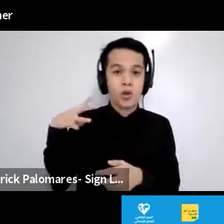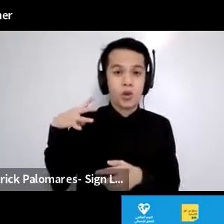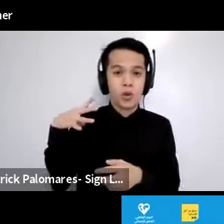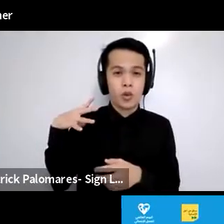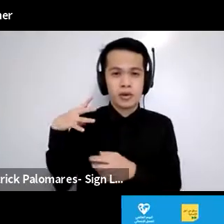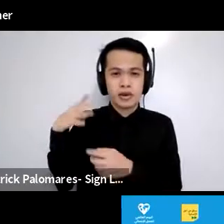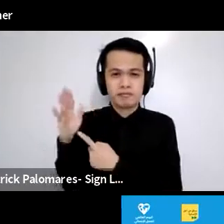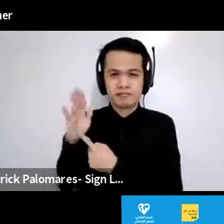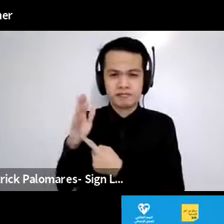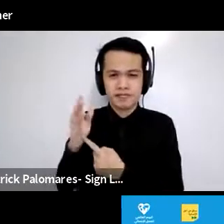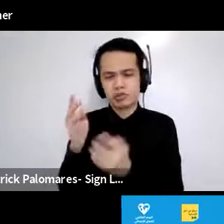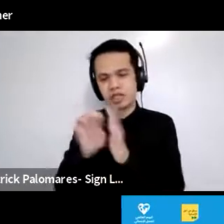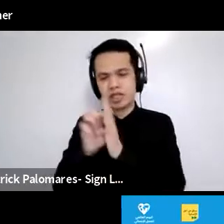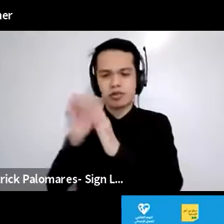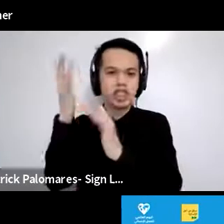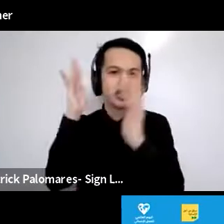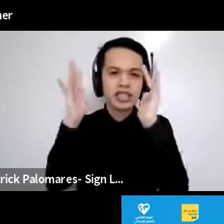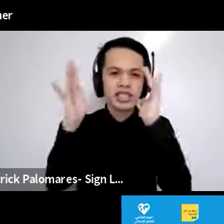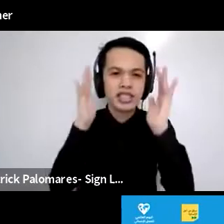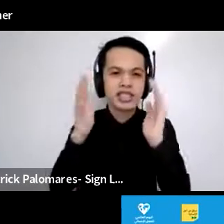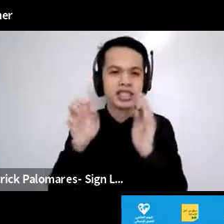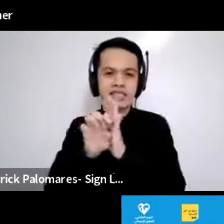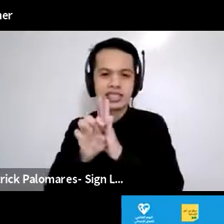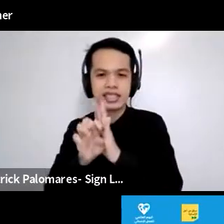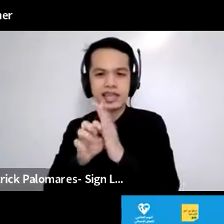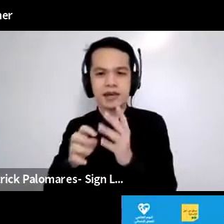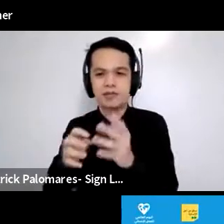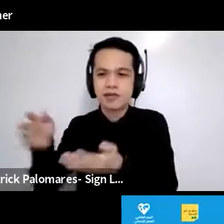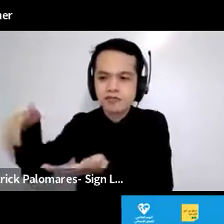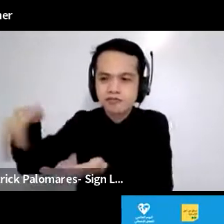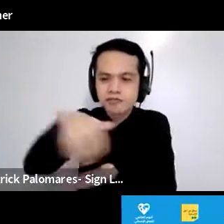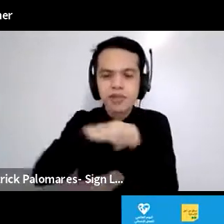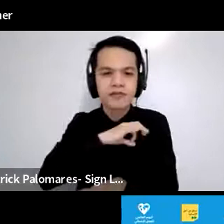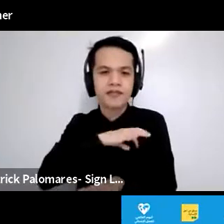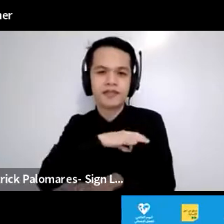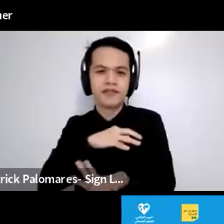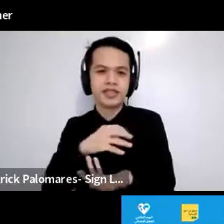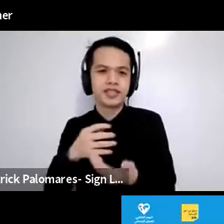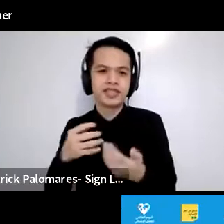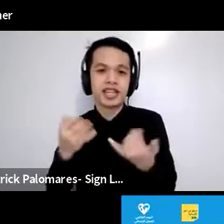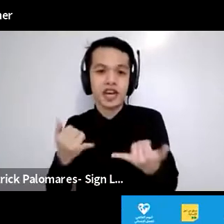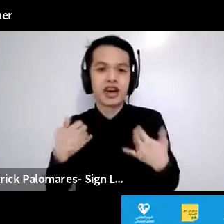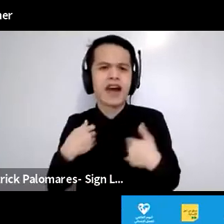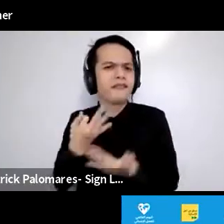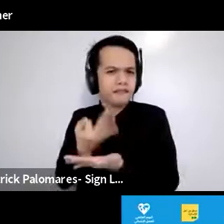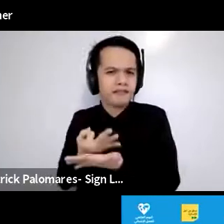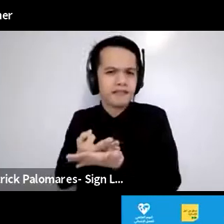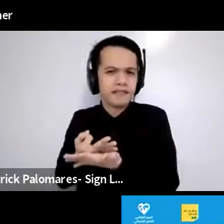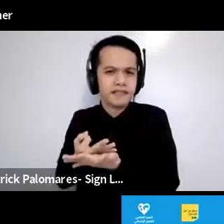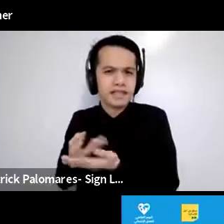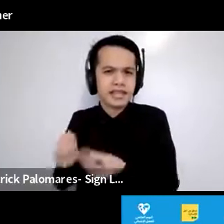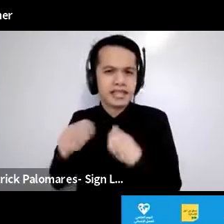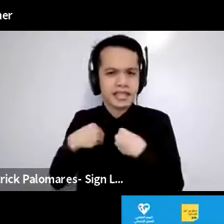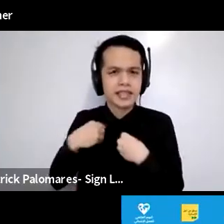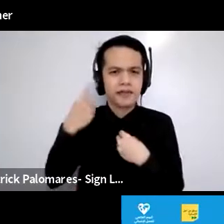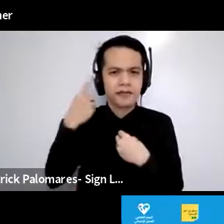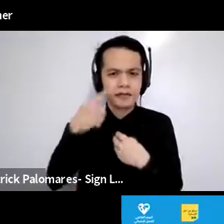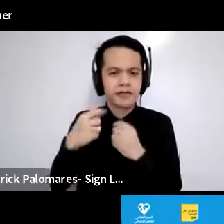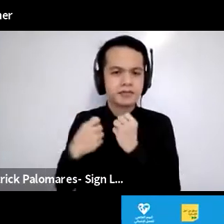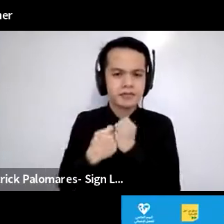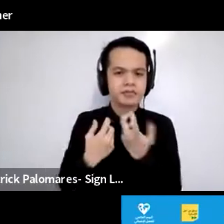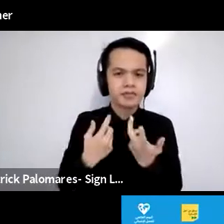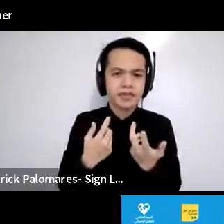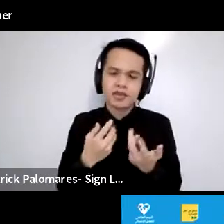the trees to grow and reap the benefits, so we have provided cash-based intervention. Now, so this is a